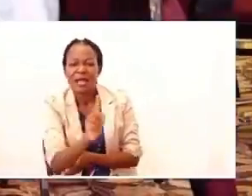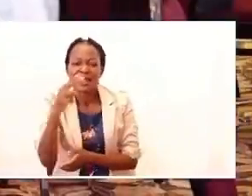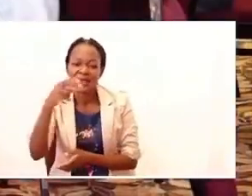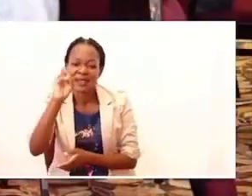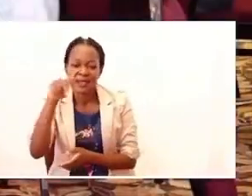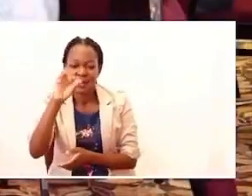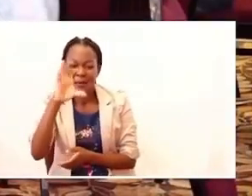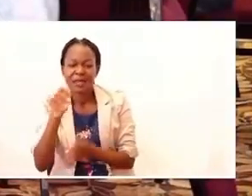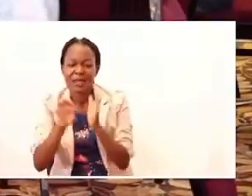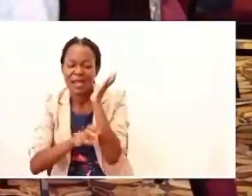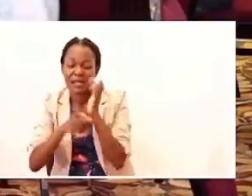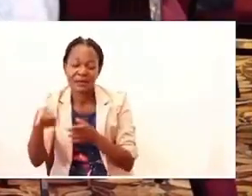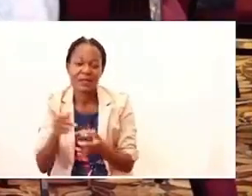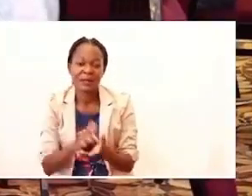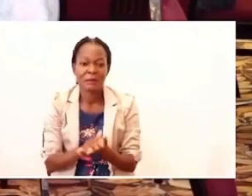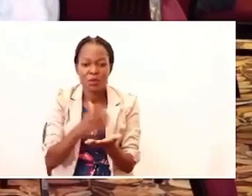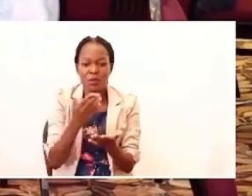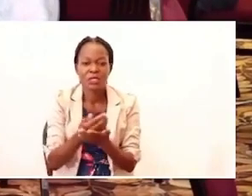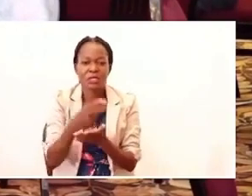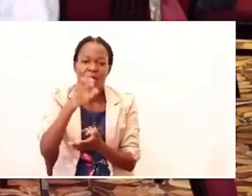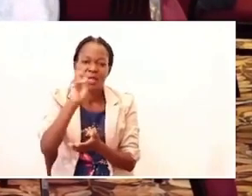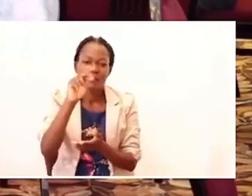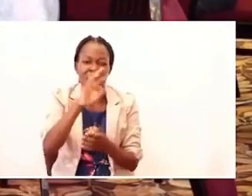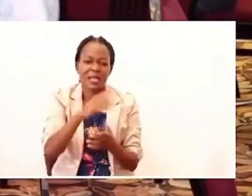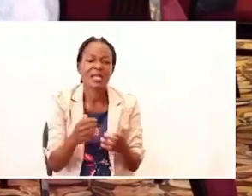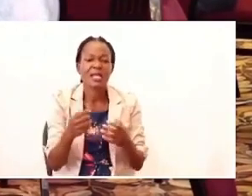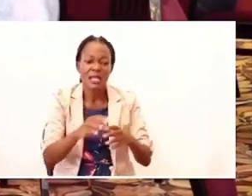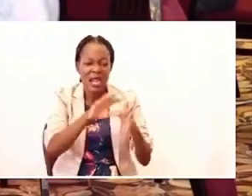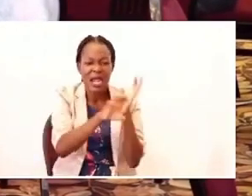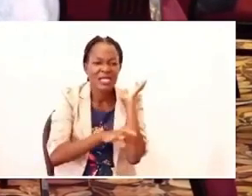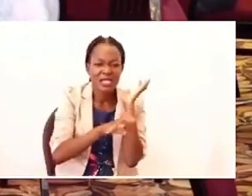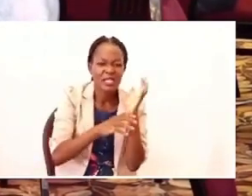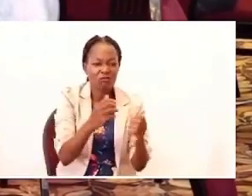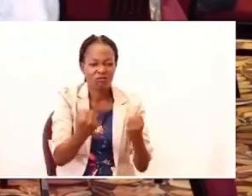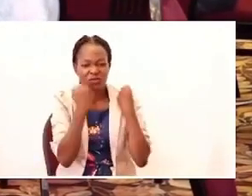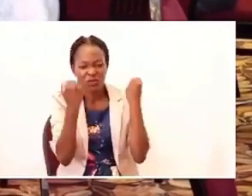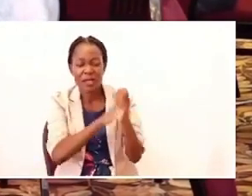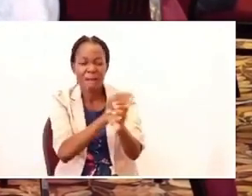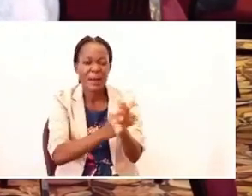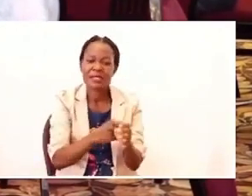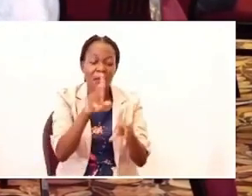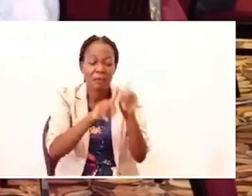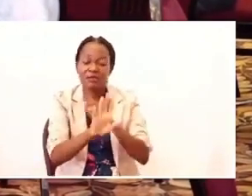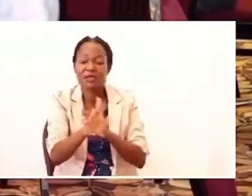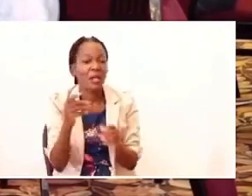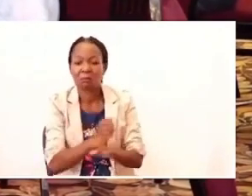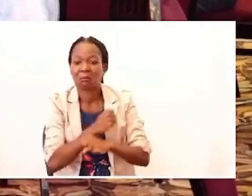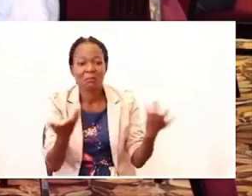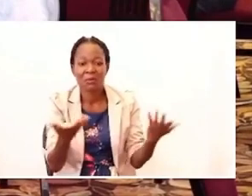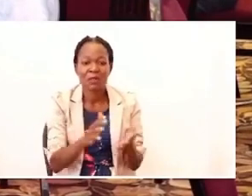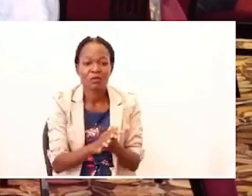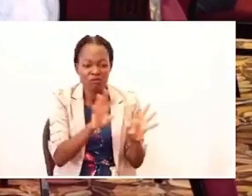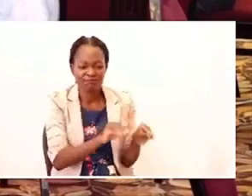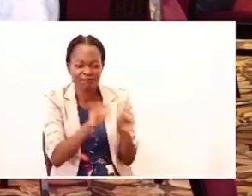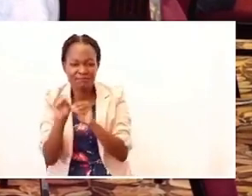positions than HIPIC countries, and therefore HIPIC has not strengthened the capacity of its beneficiaries to graduate from